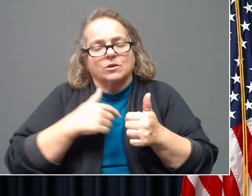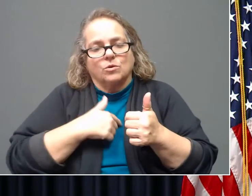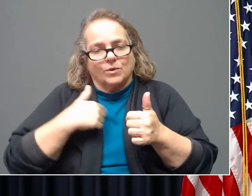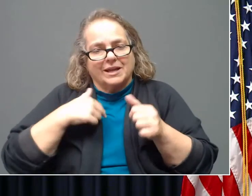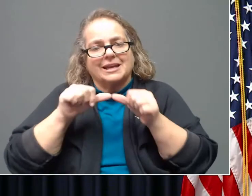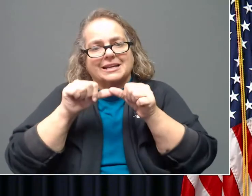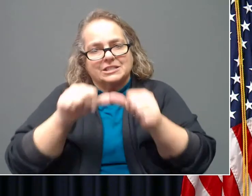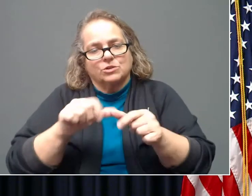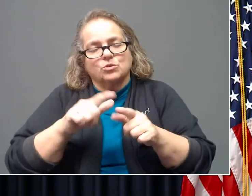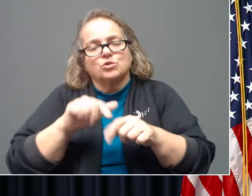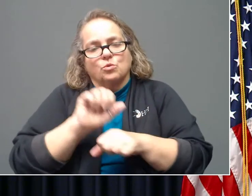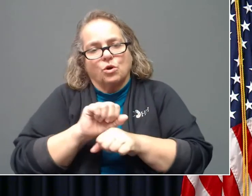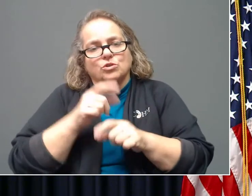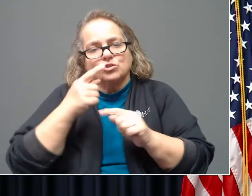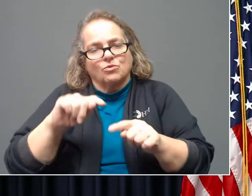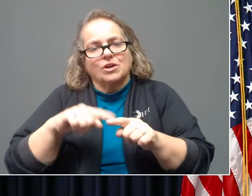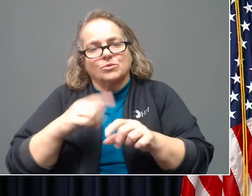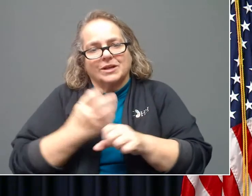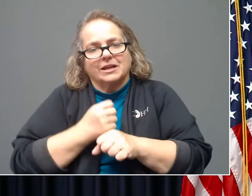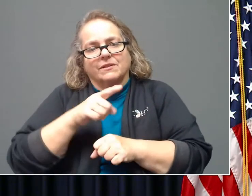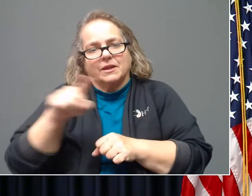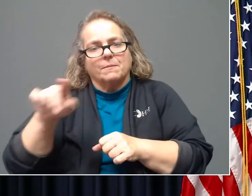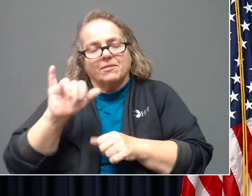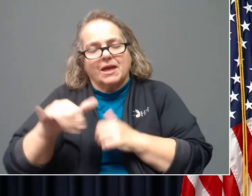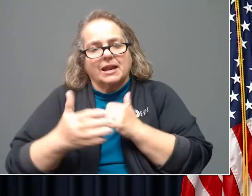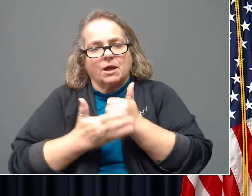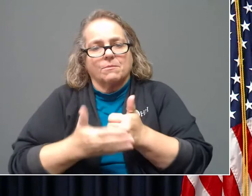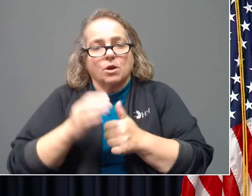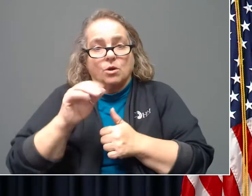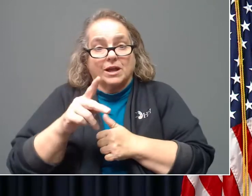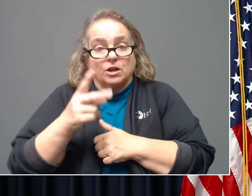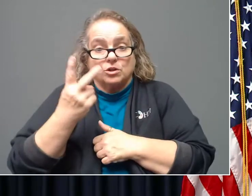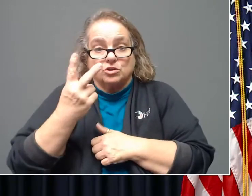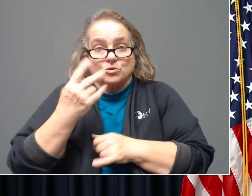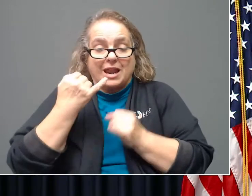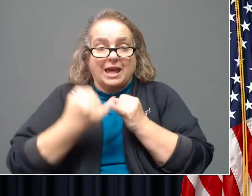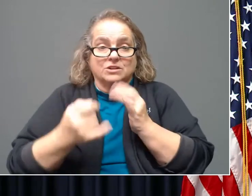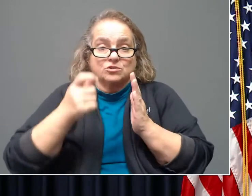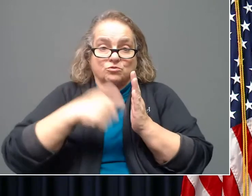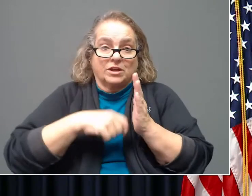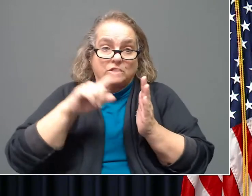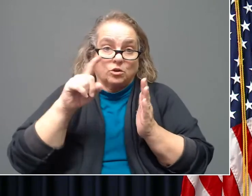to try to get them that help. All right, 2 last written questions.